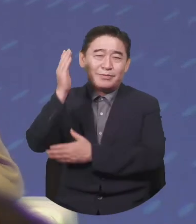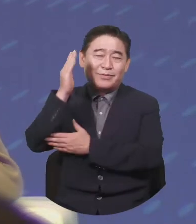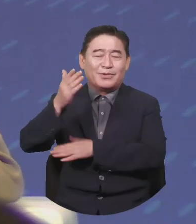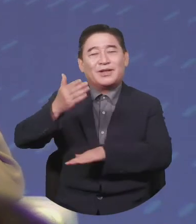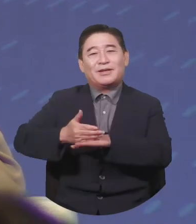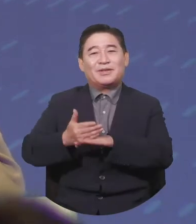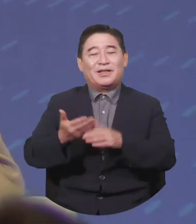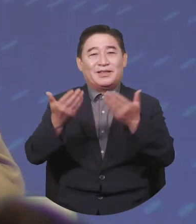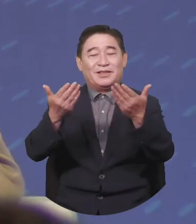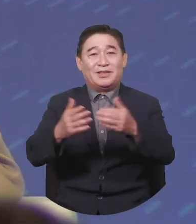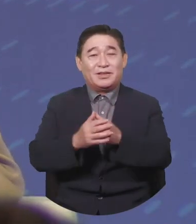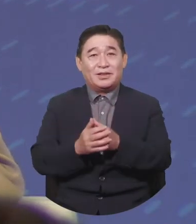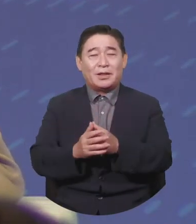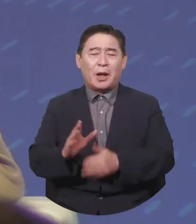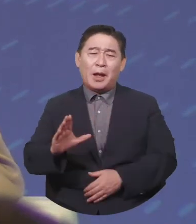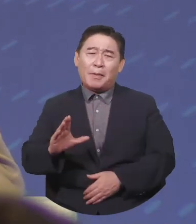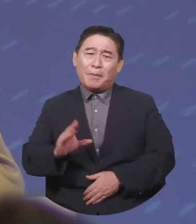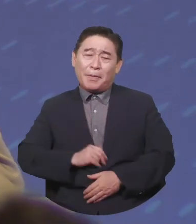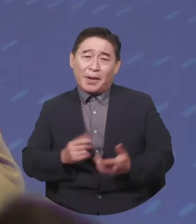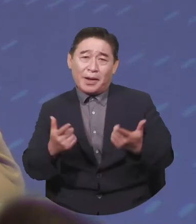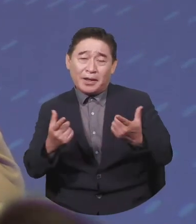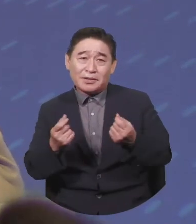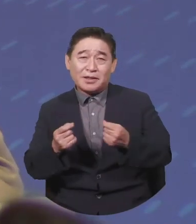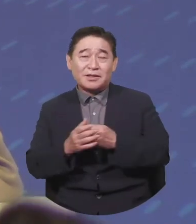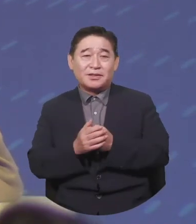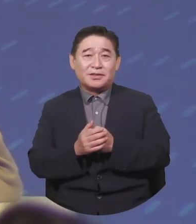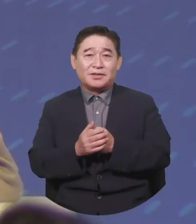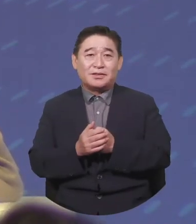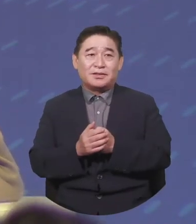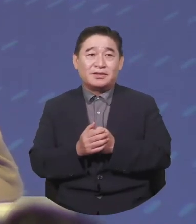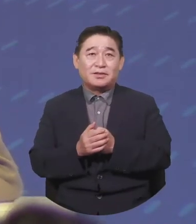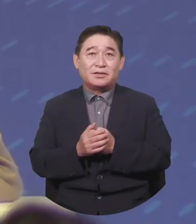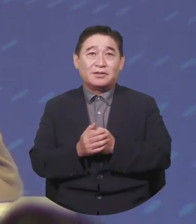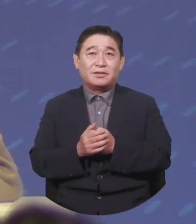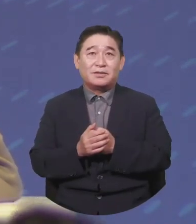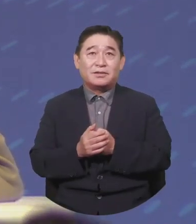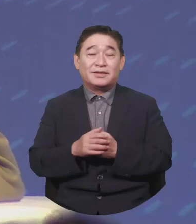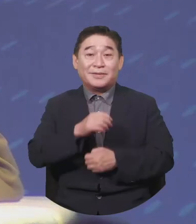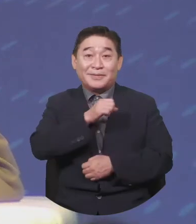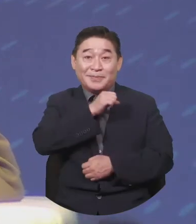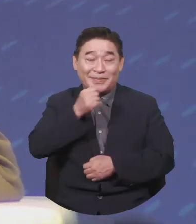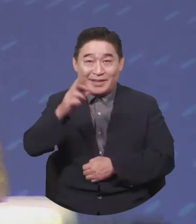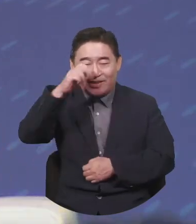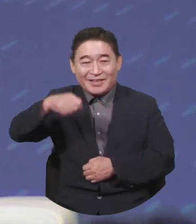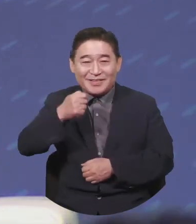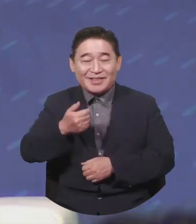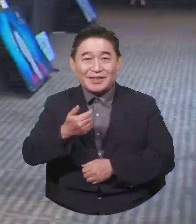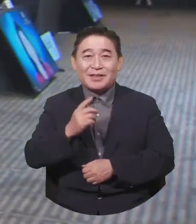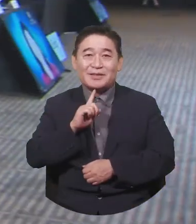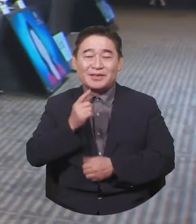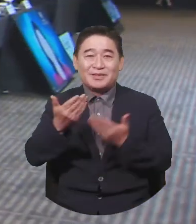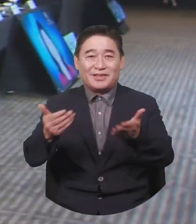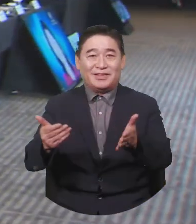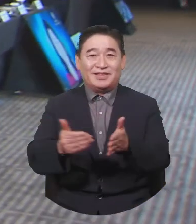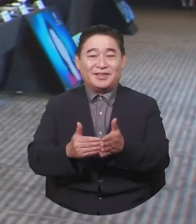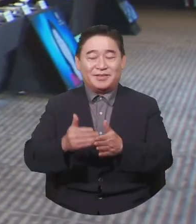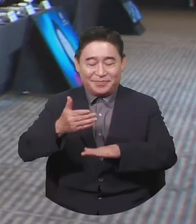getting hungry, so I must say, bon appetit. So thank you for the second session.